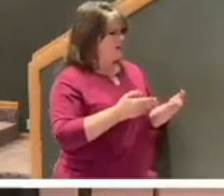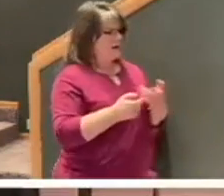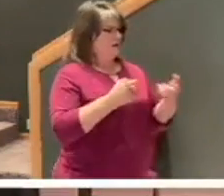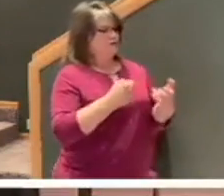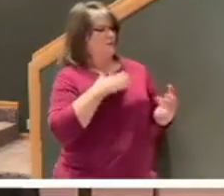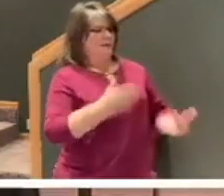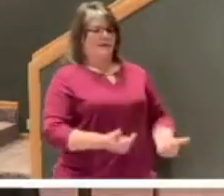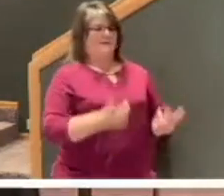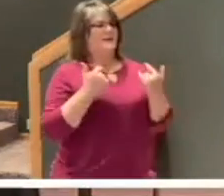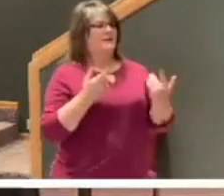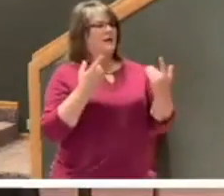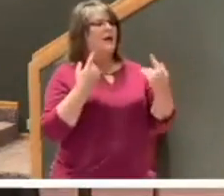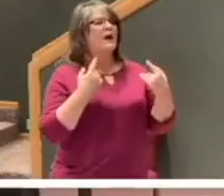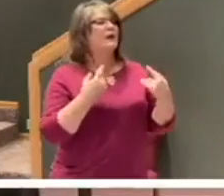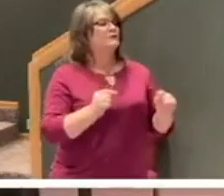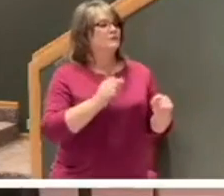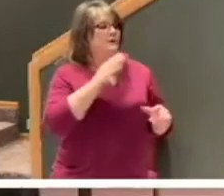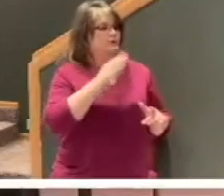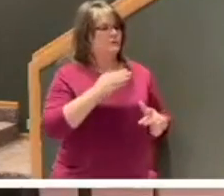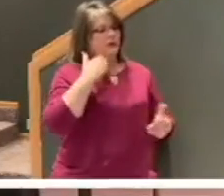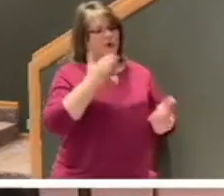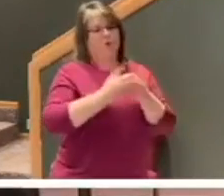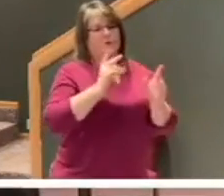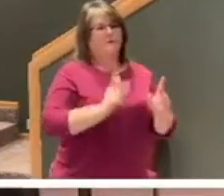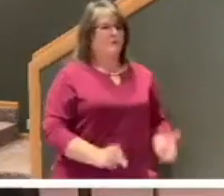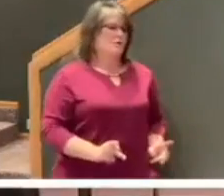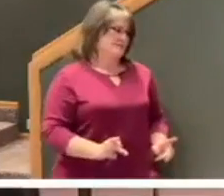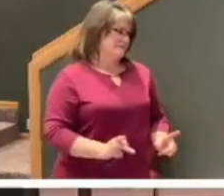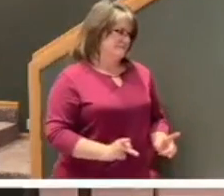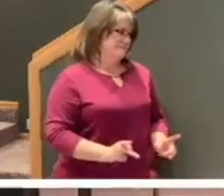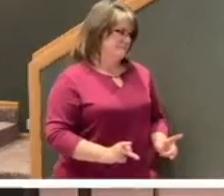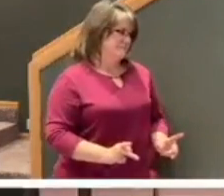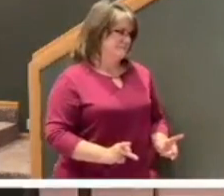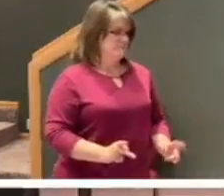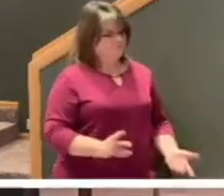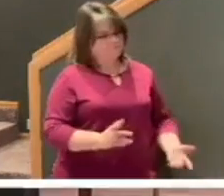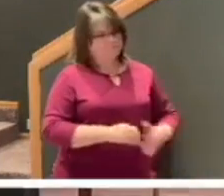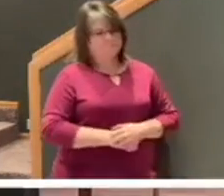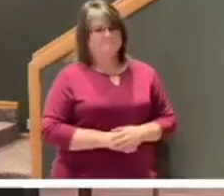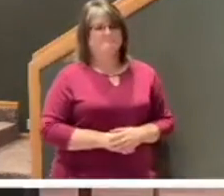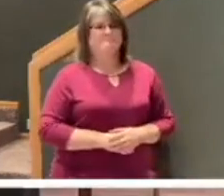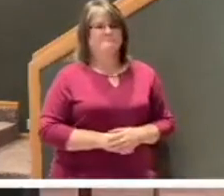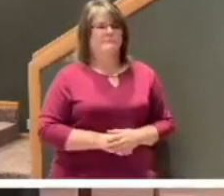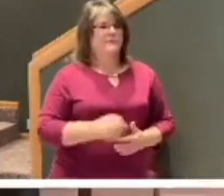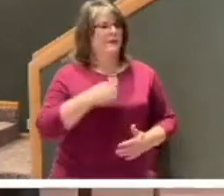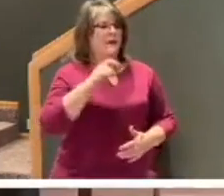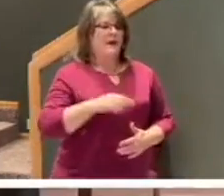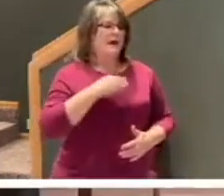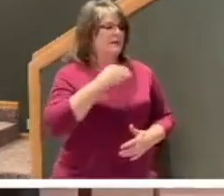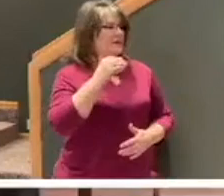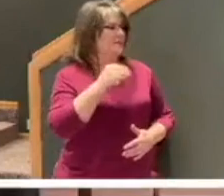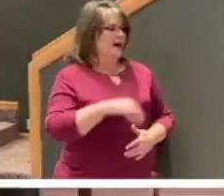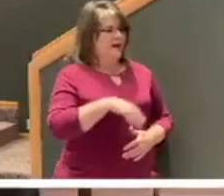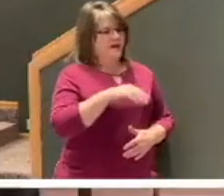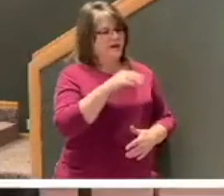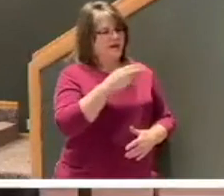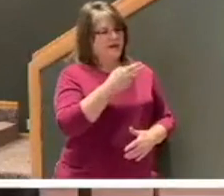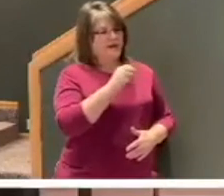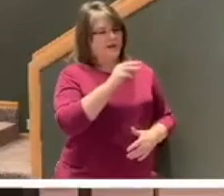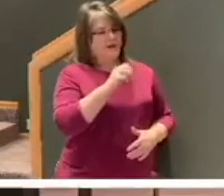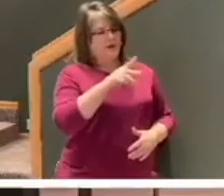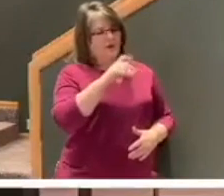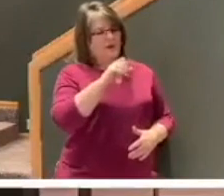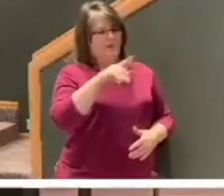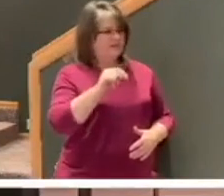of their lives and trying to be a good person. After all, I need my Home Depot works to outweigh